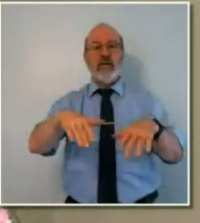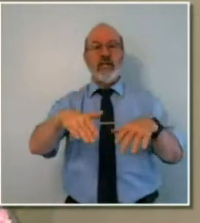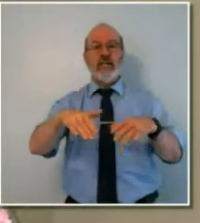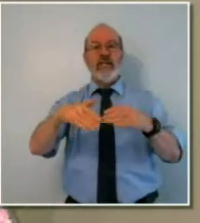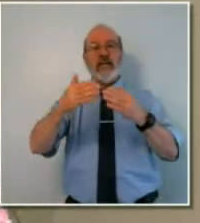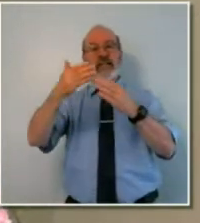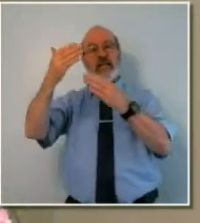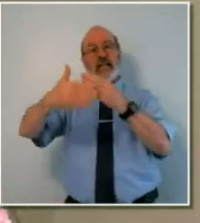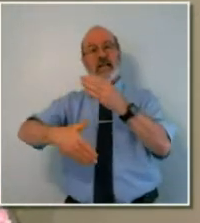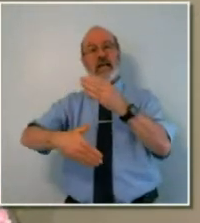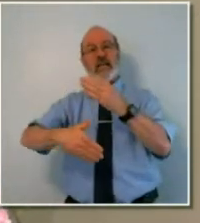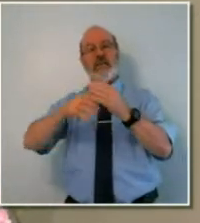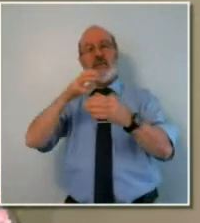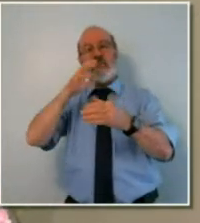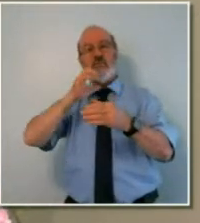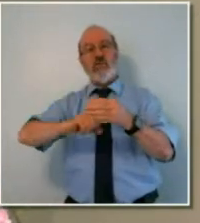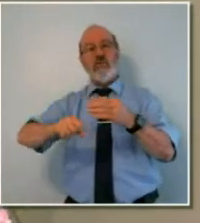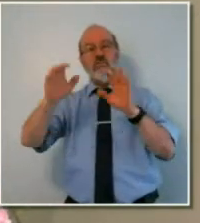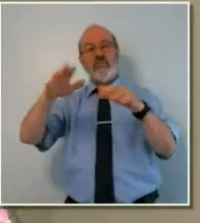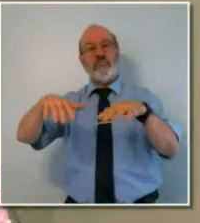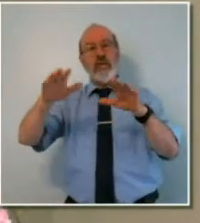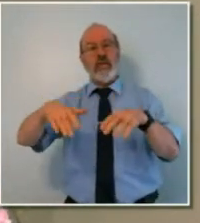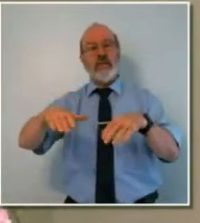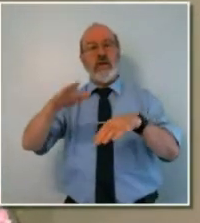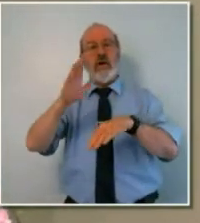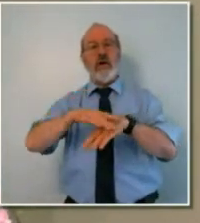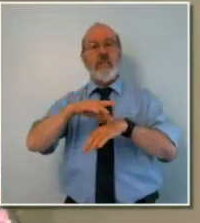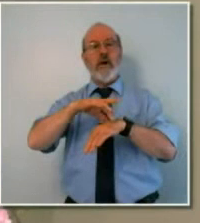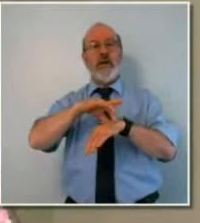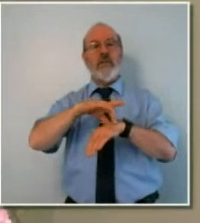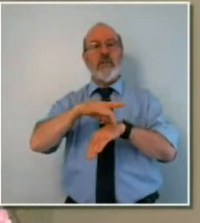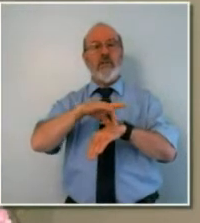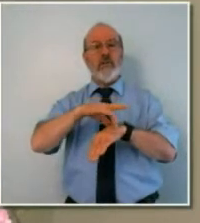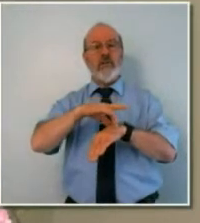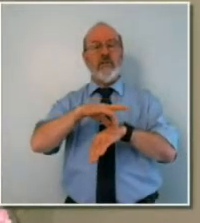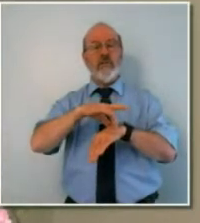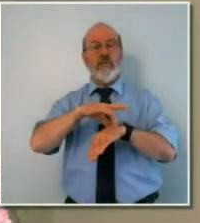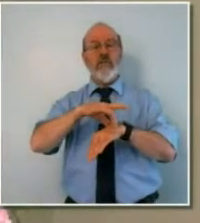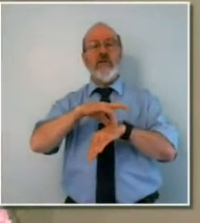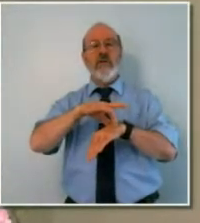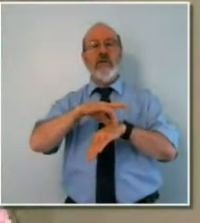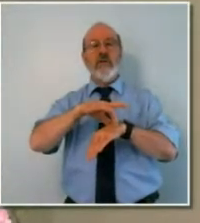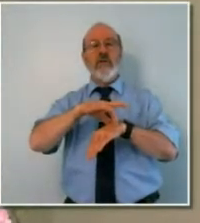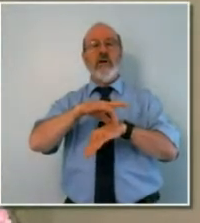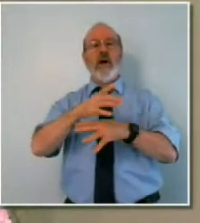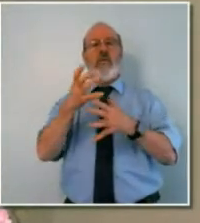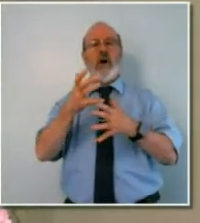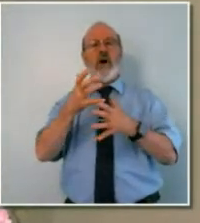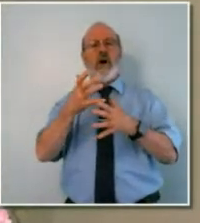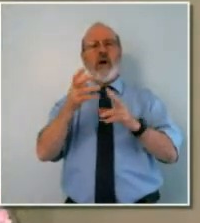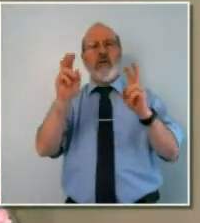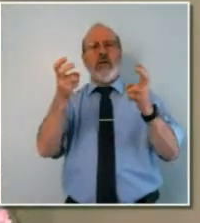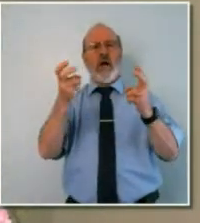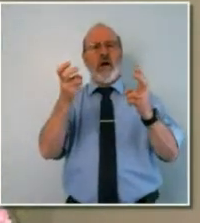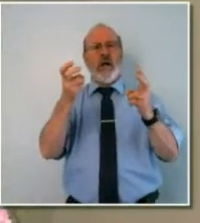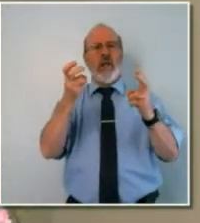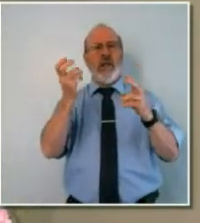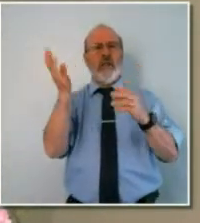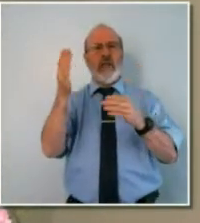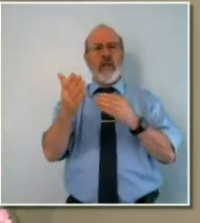latter and former rain upon the earth. I want to entitle the message this